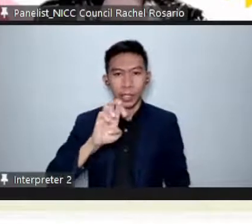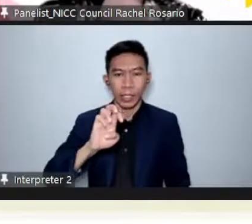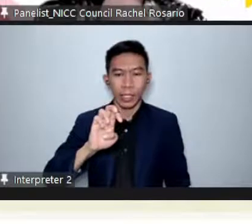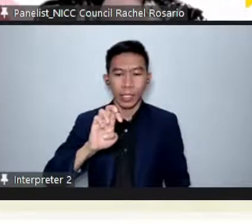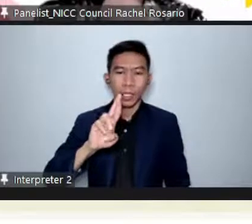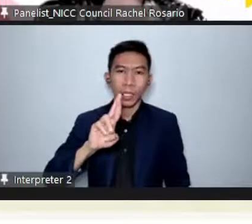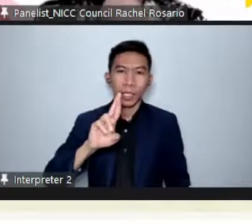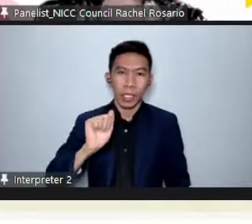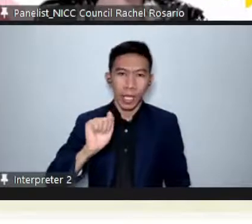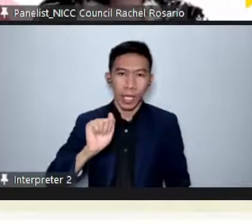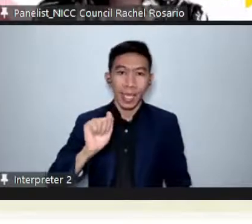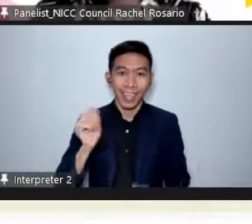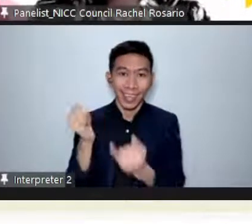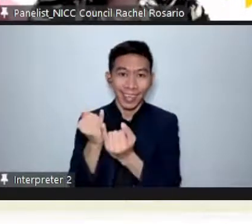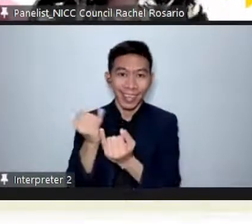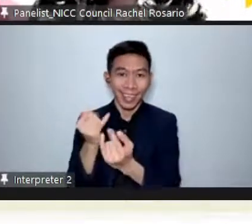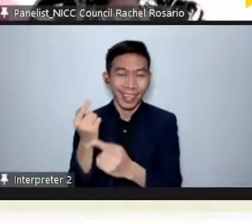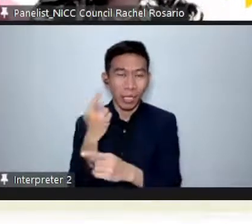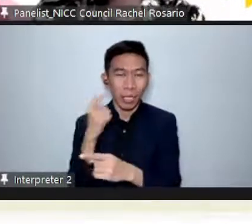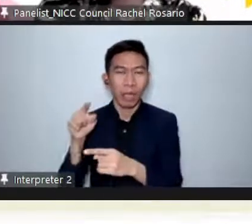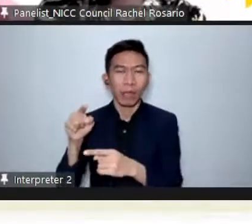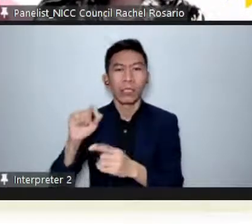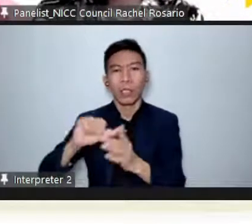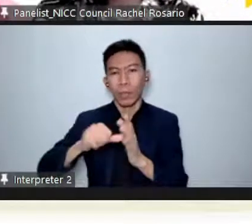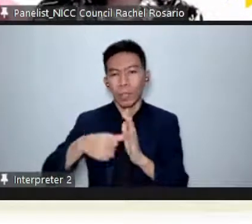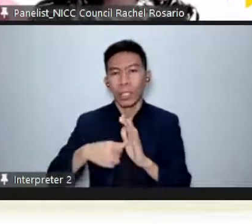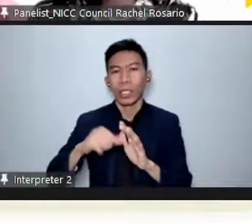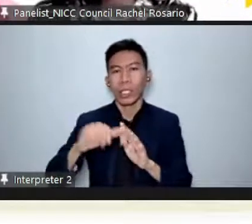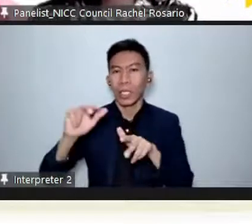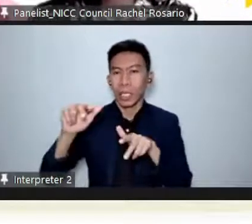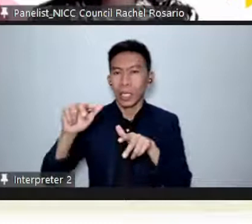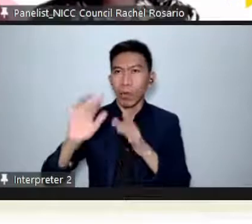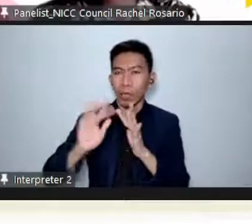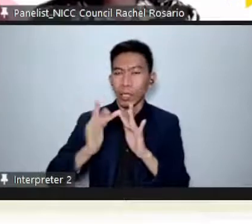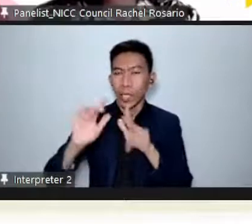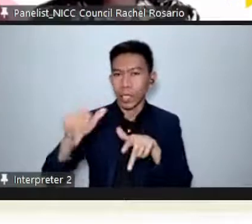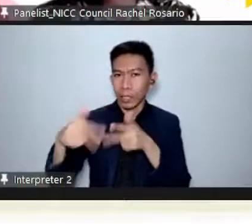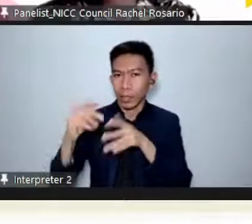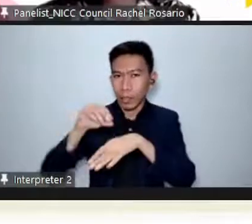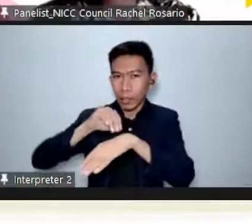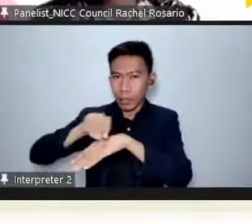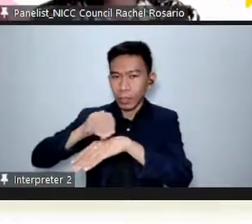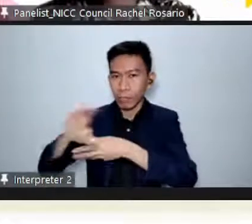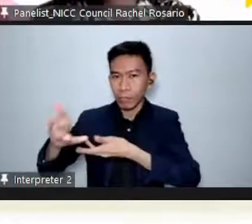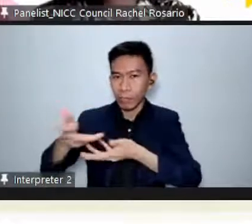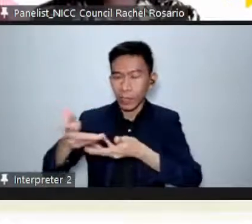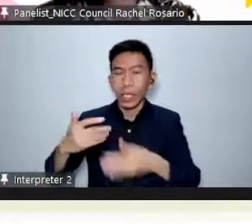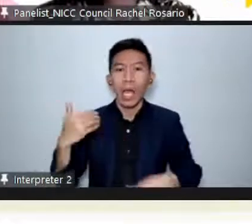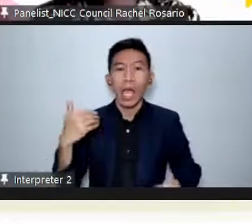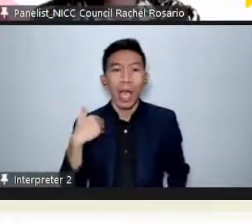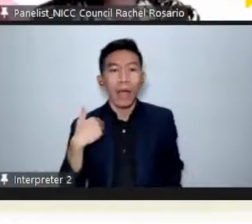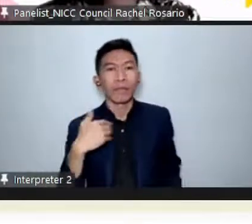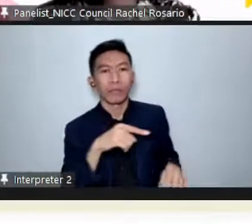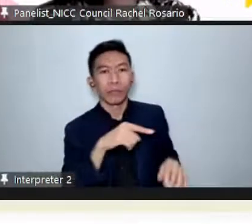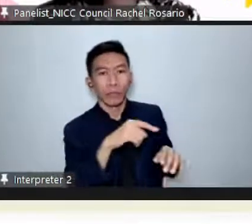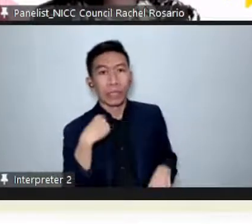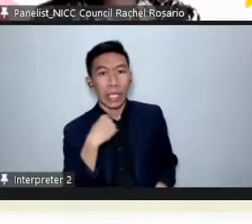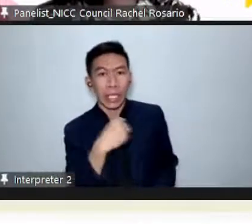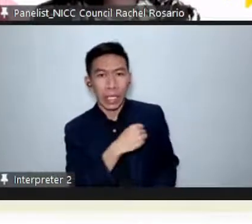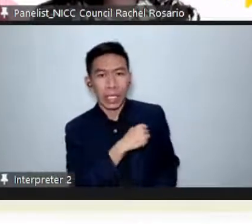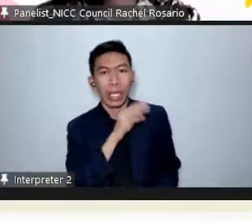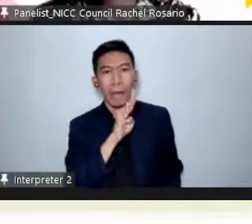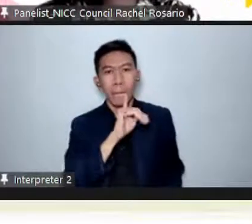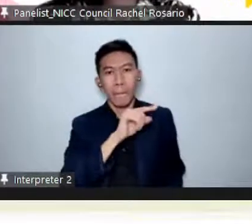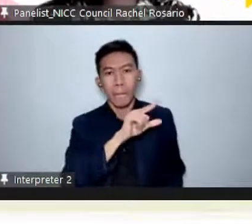need to maximize telemed. We actually have a pending legislation, a pending bill in the Senate to regulate